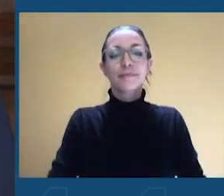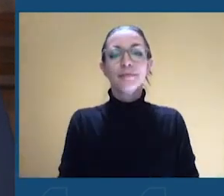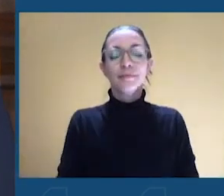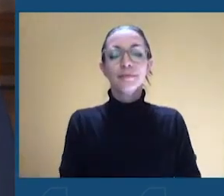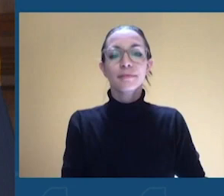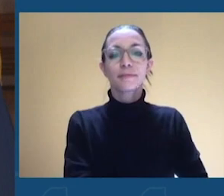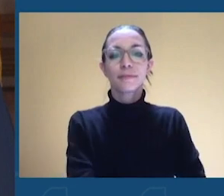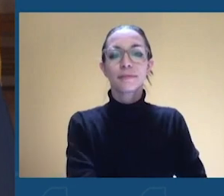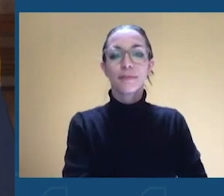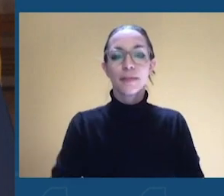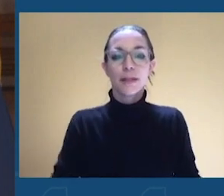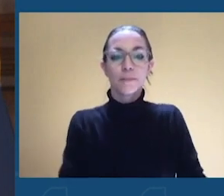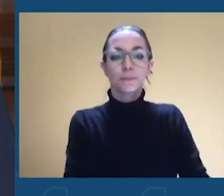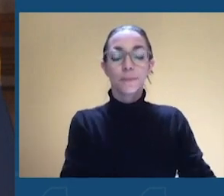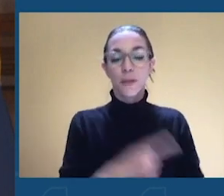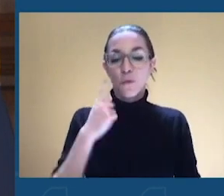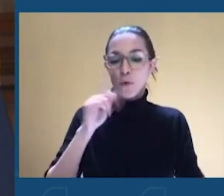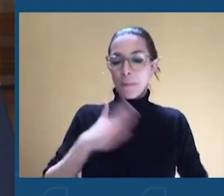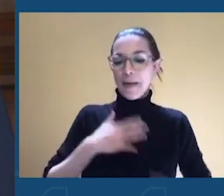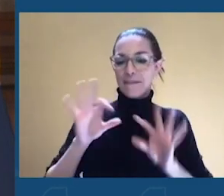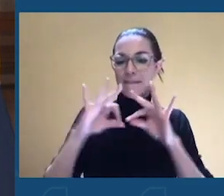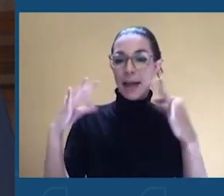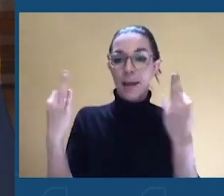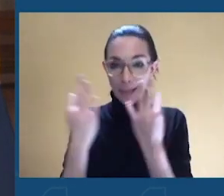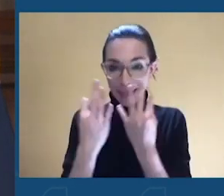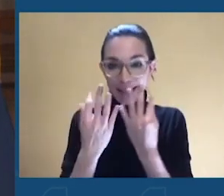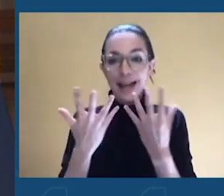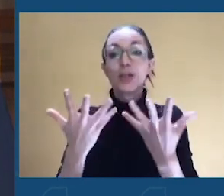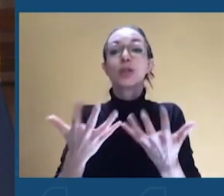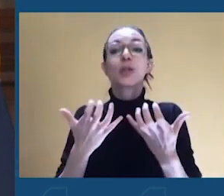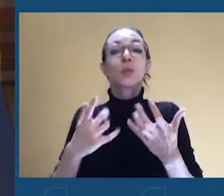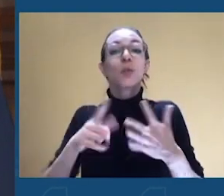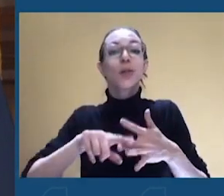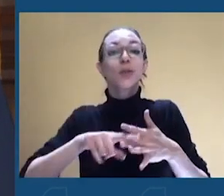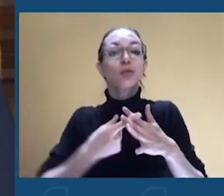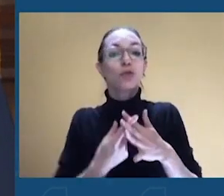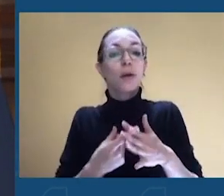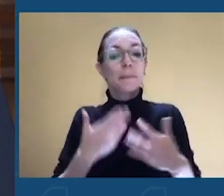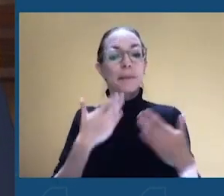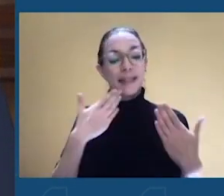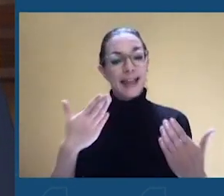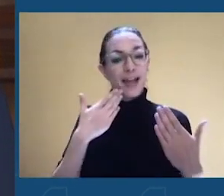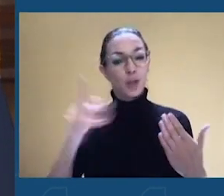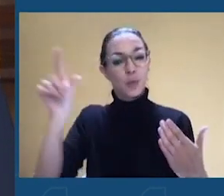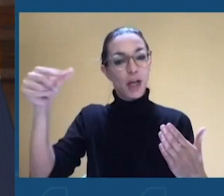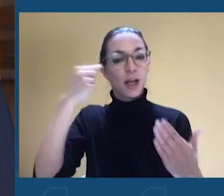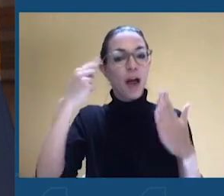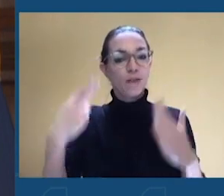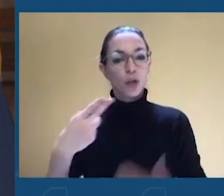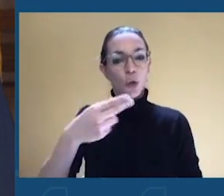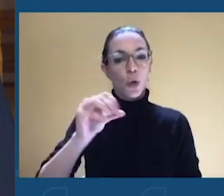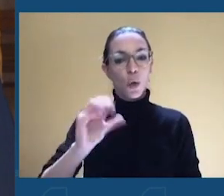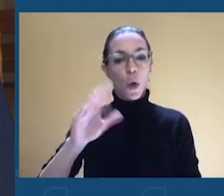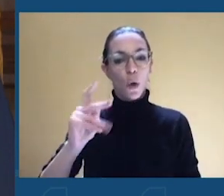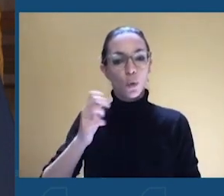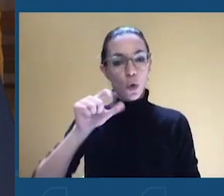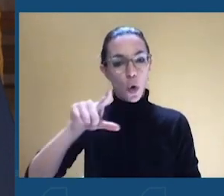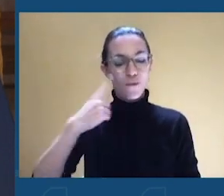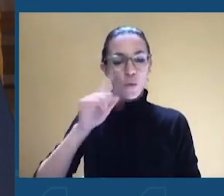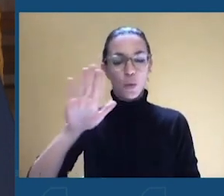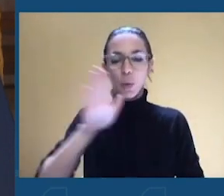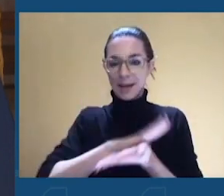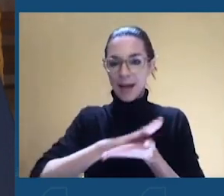for my family. I want to start by thanking Governor Hochul for your kind words.